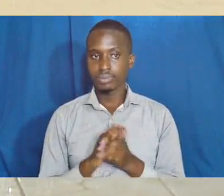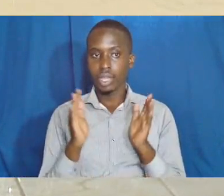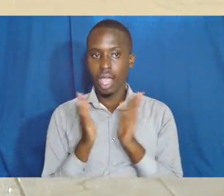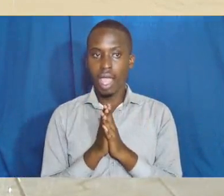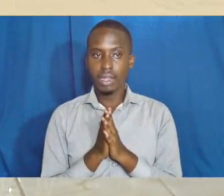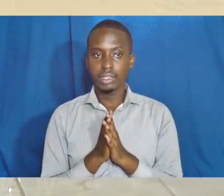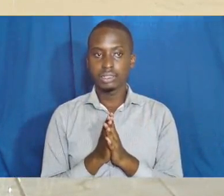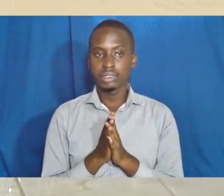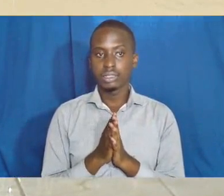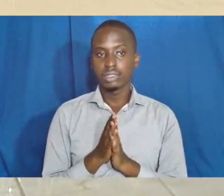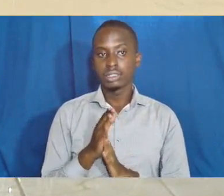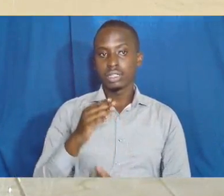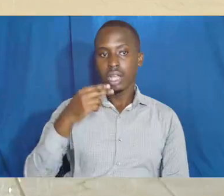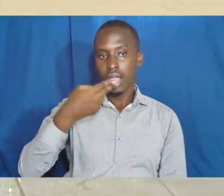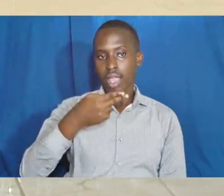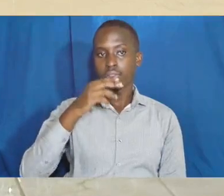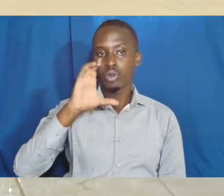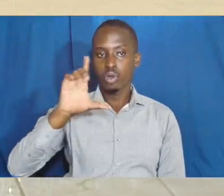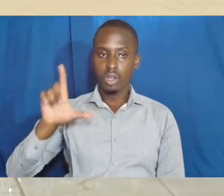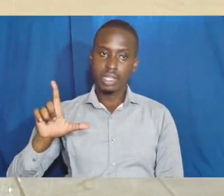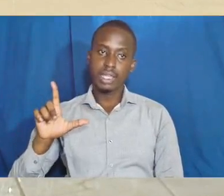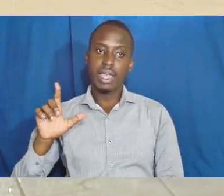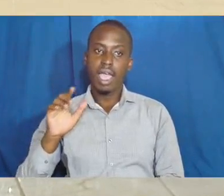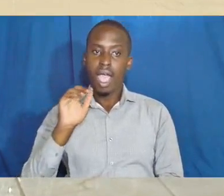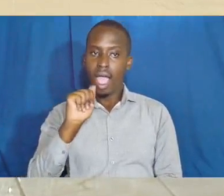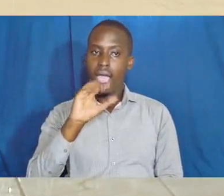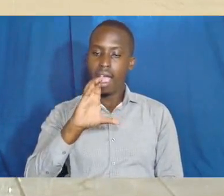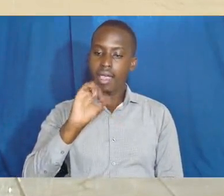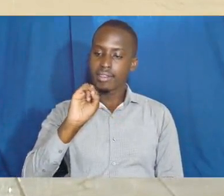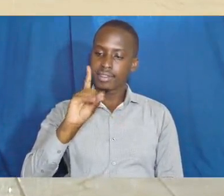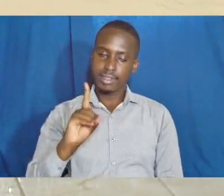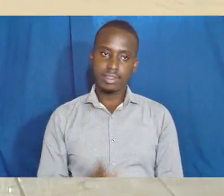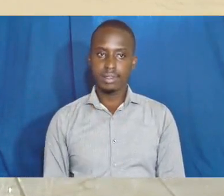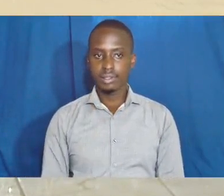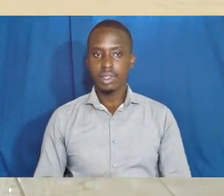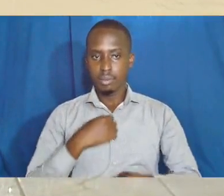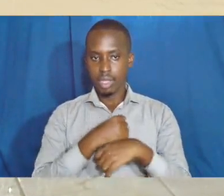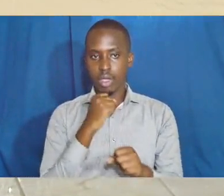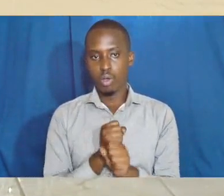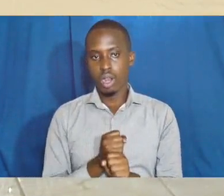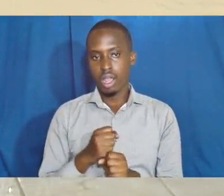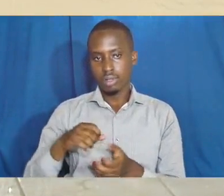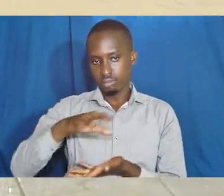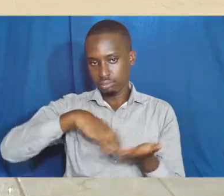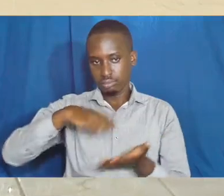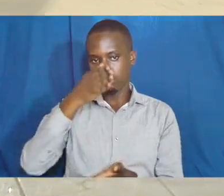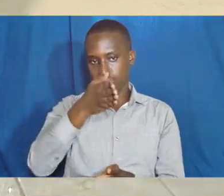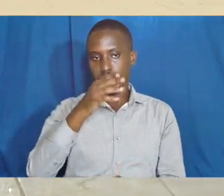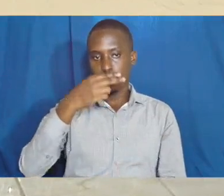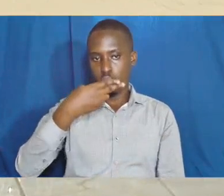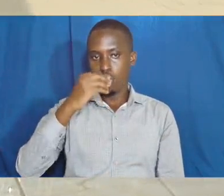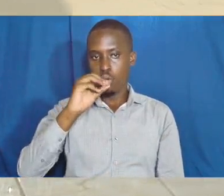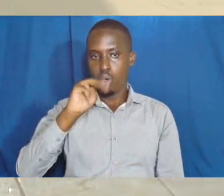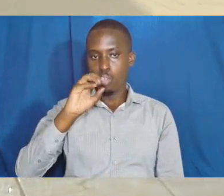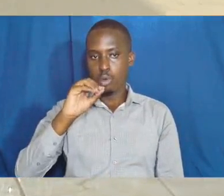and hydrochloric acid. That is, this formed a homogeneous mixture. But I can